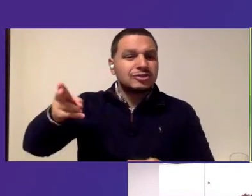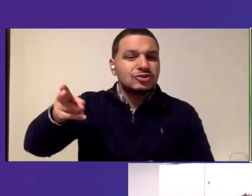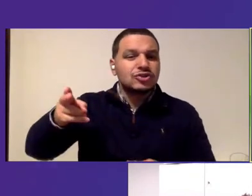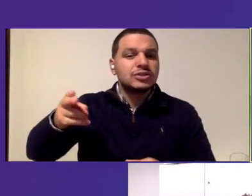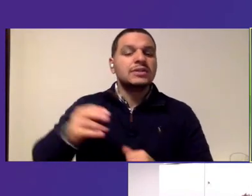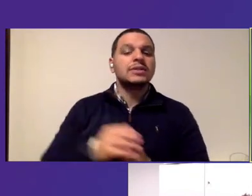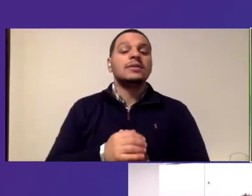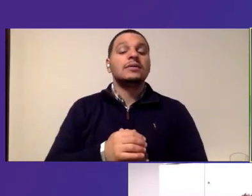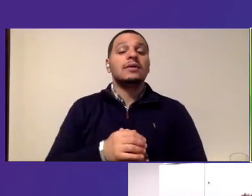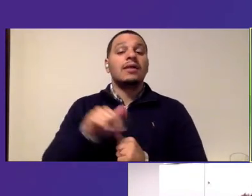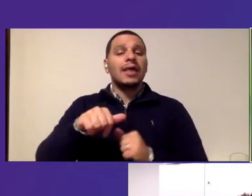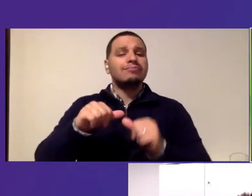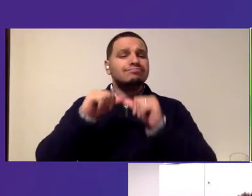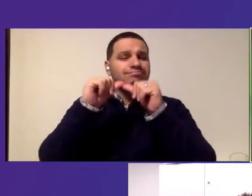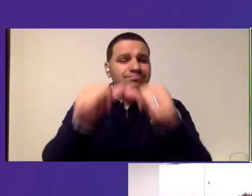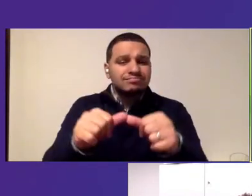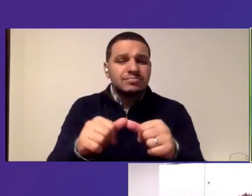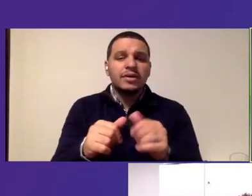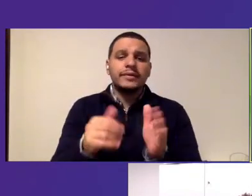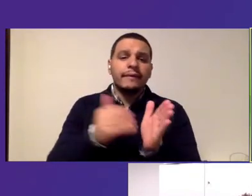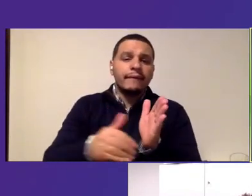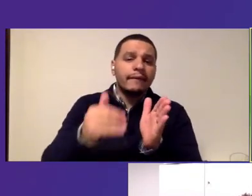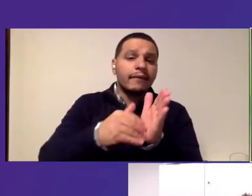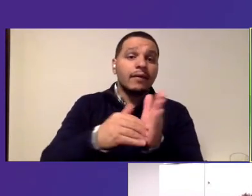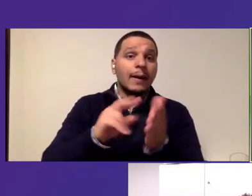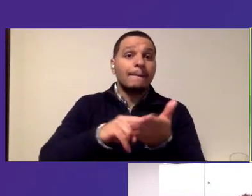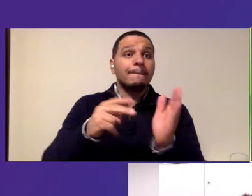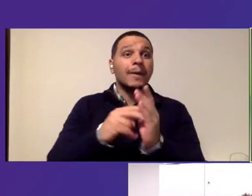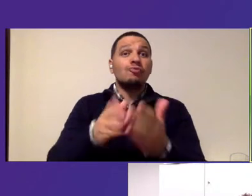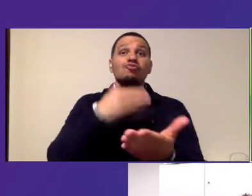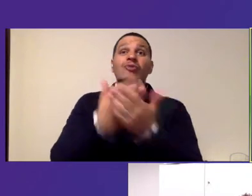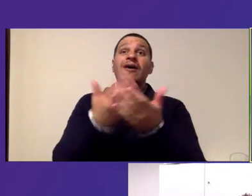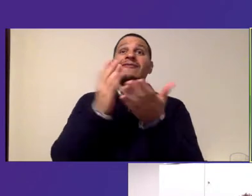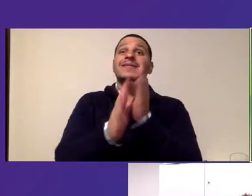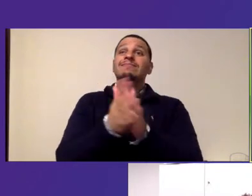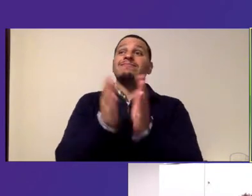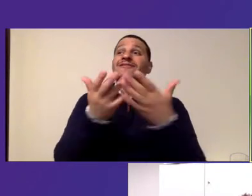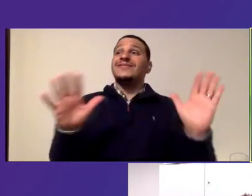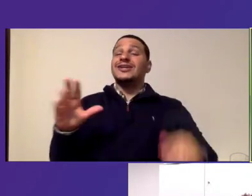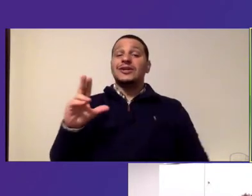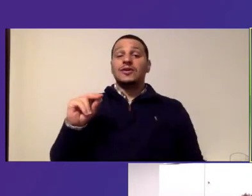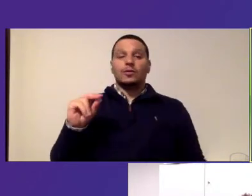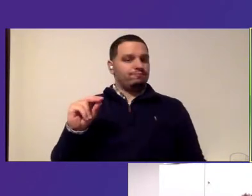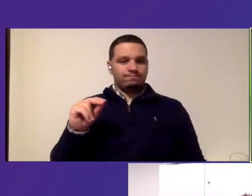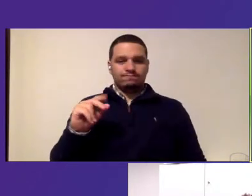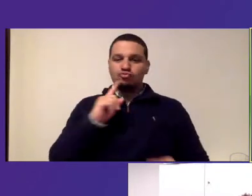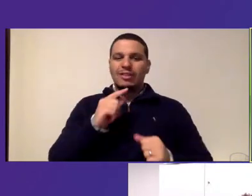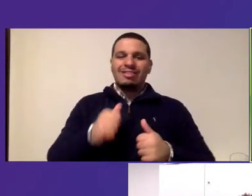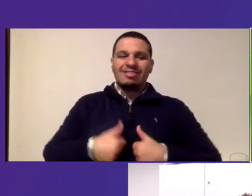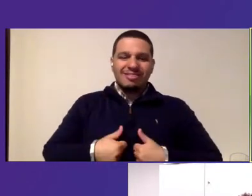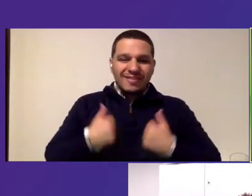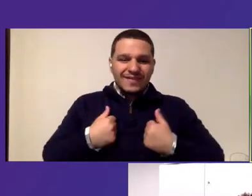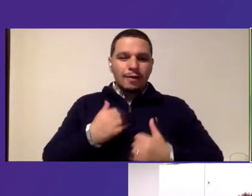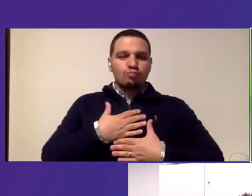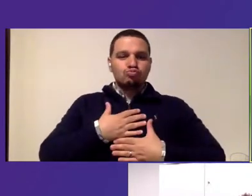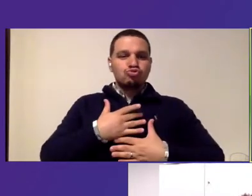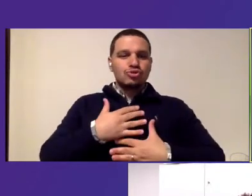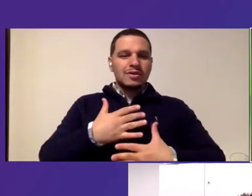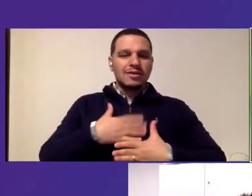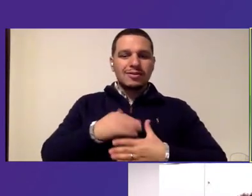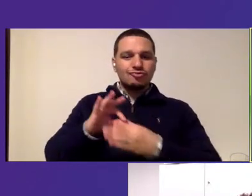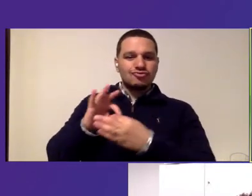ongoing, it's iterative, there is no arrival point. It is a living and breathing relationship that requires